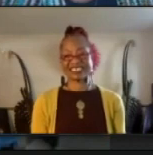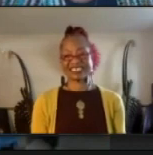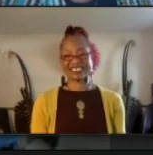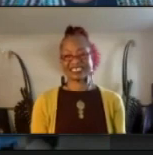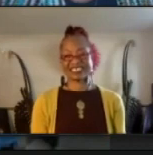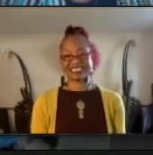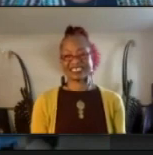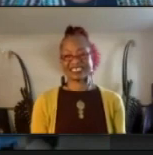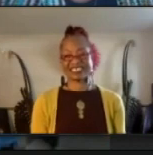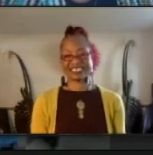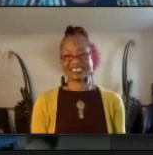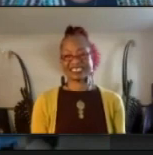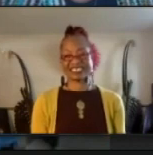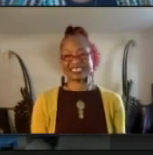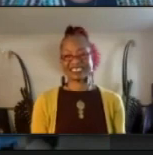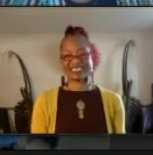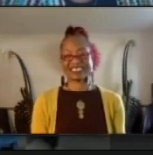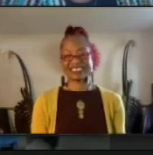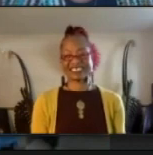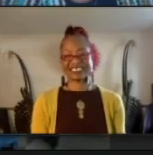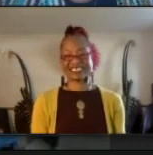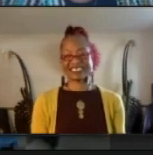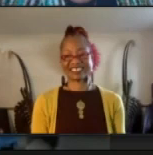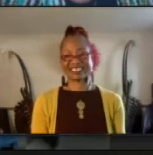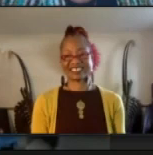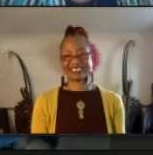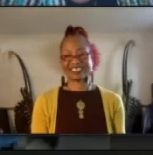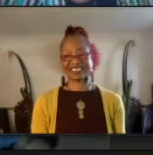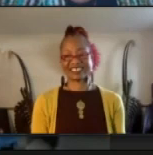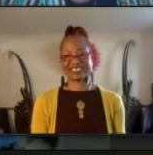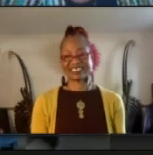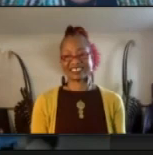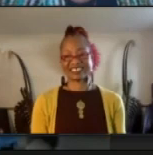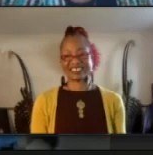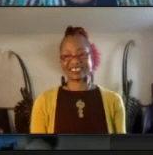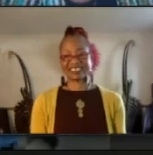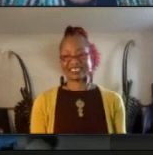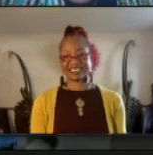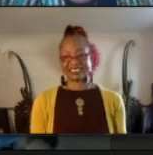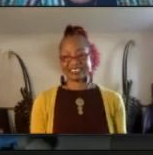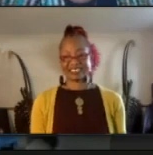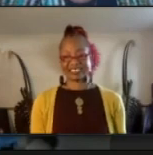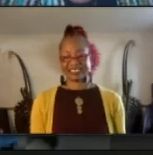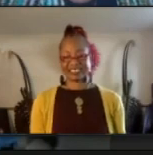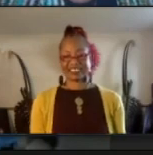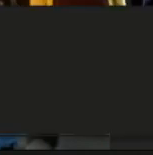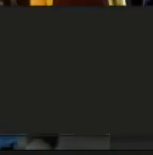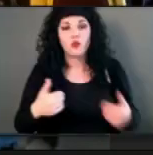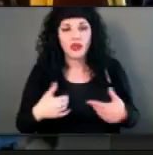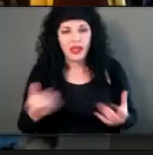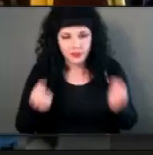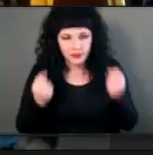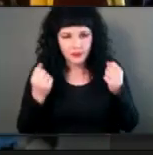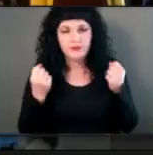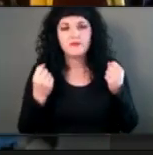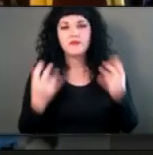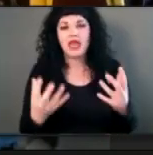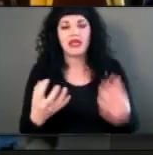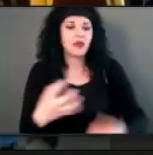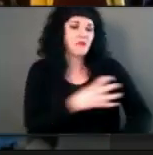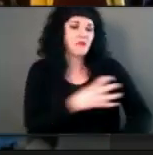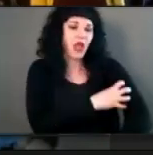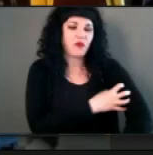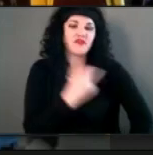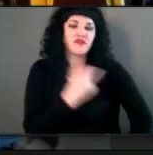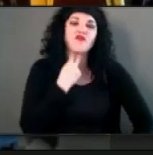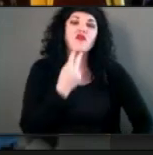313-288-2082 or the Facebook chat. We've had powerful voices, and we know there are more out there with you. Christine,